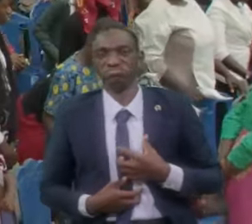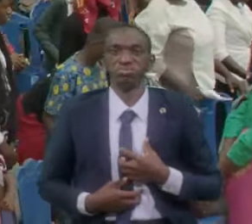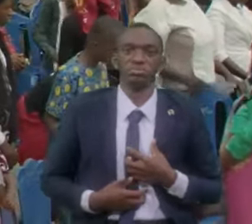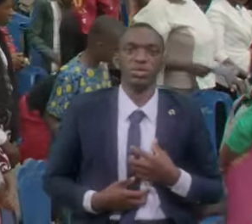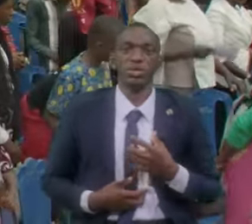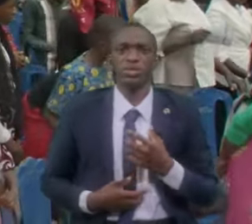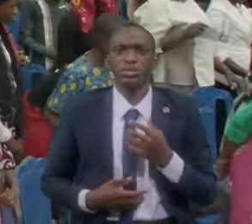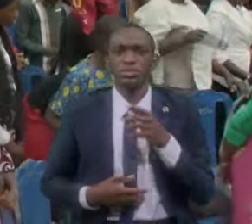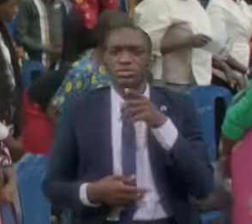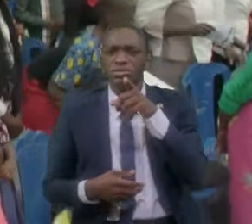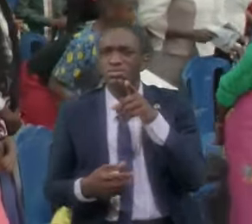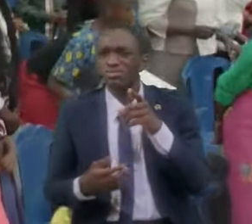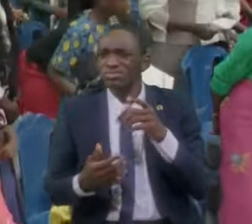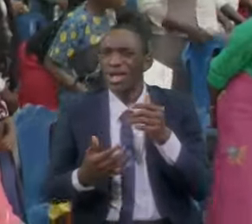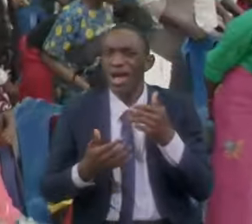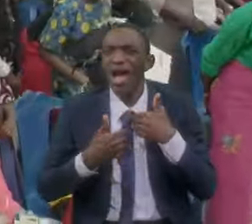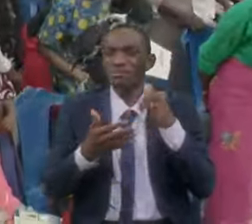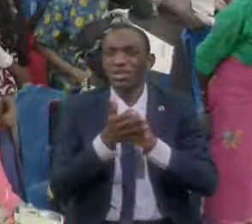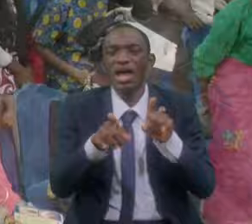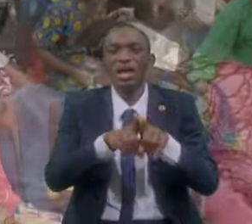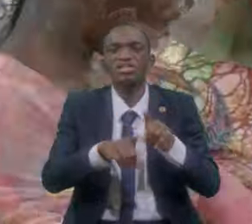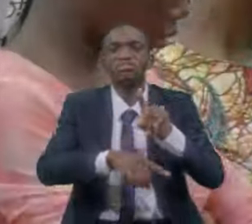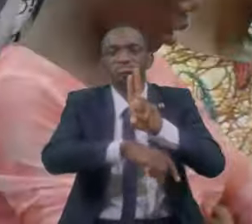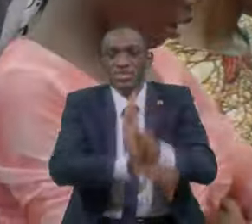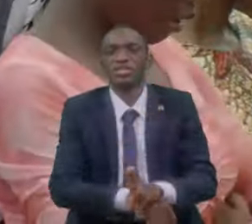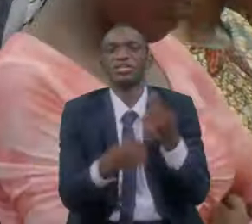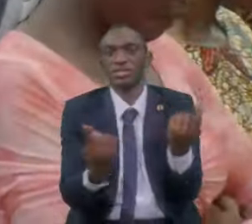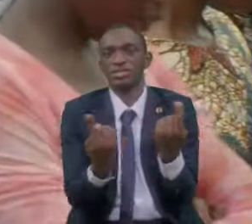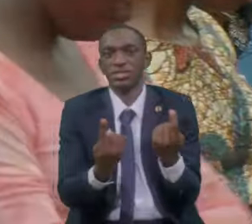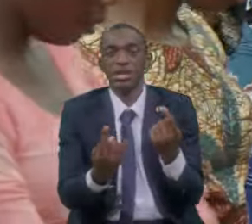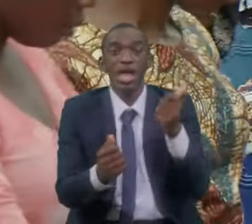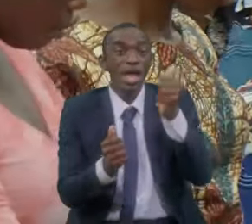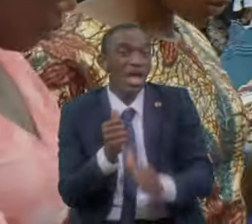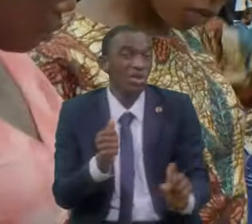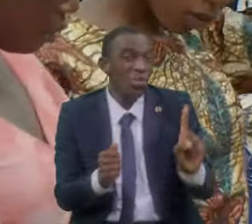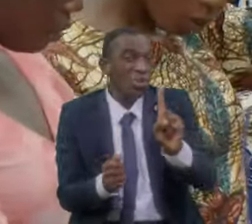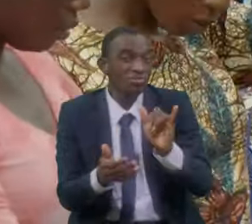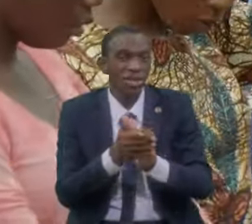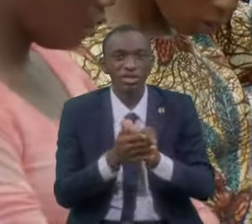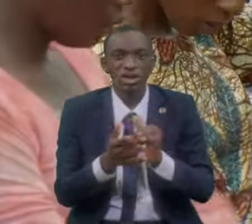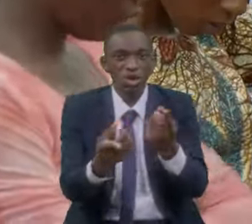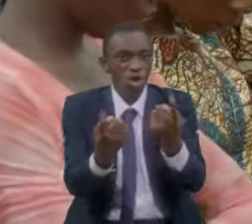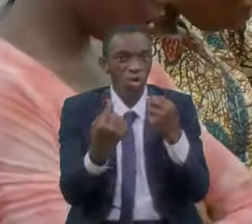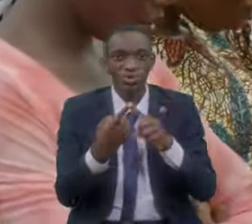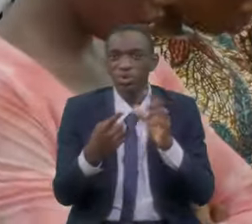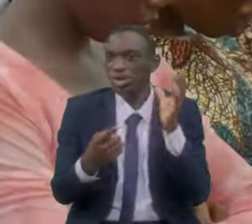Has become besetting sin. And anyone that wants to hear bad news will come to